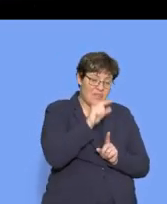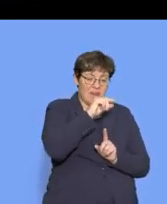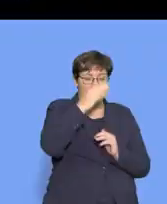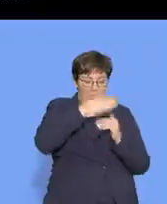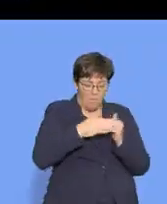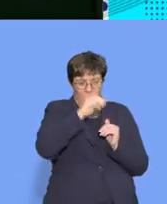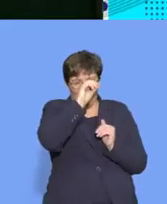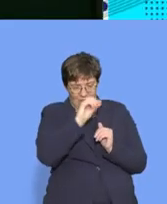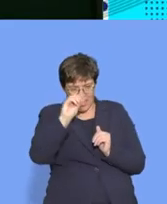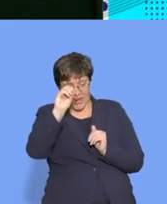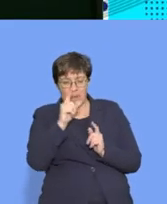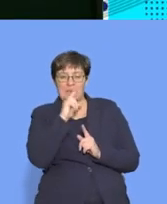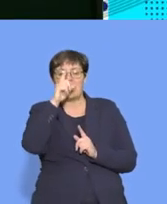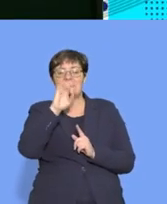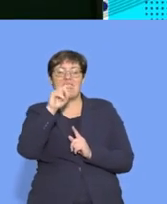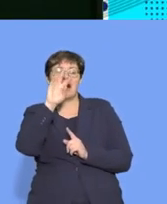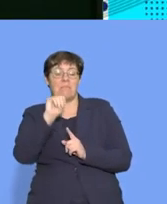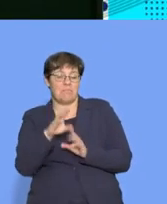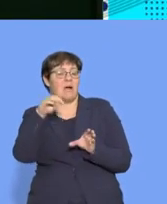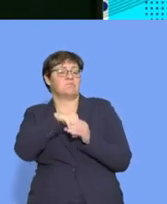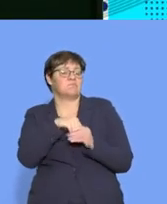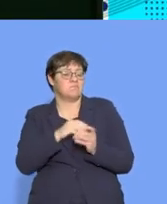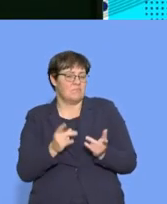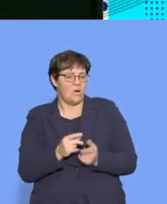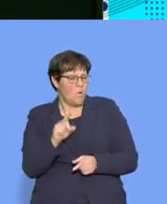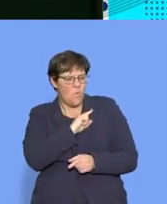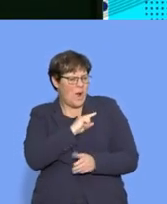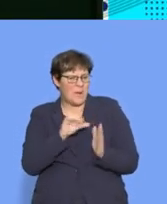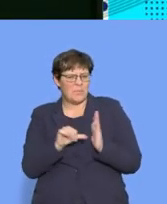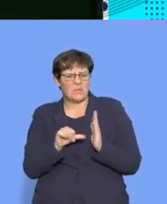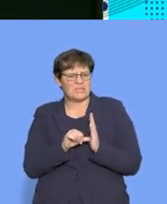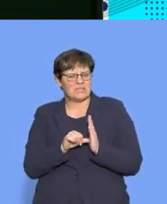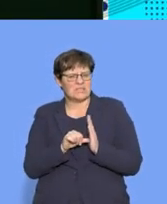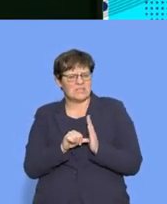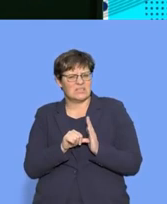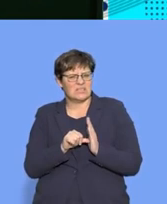them. Why is xylem important? Why is there so much xylem in the leaf?